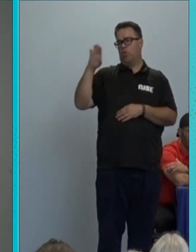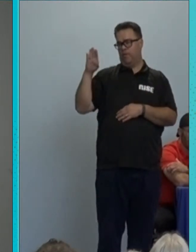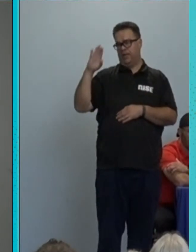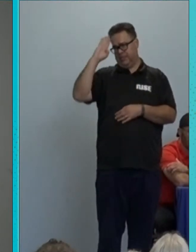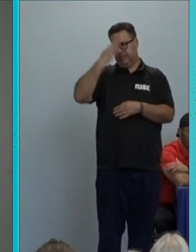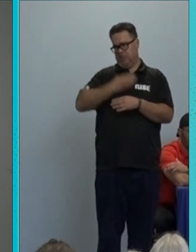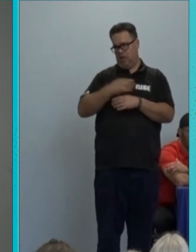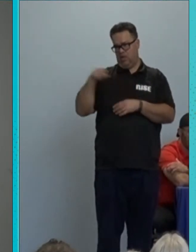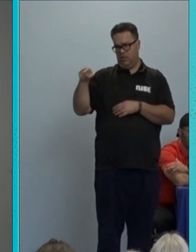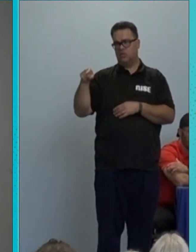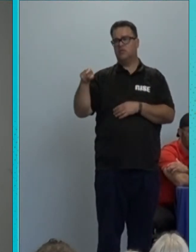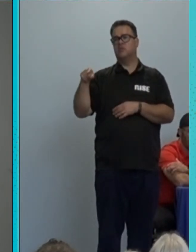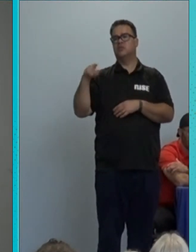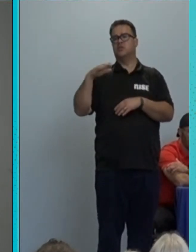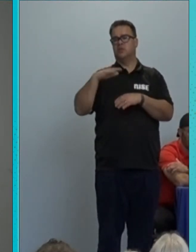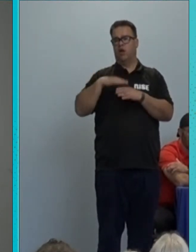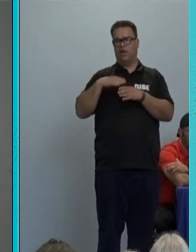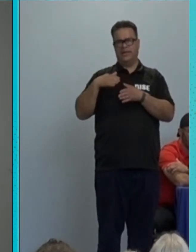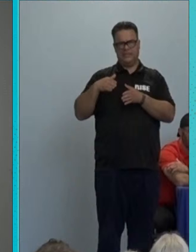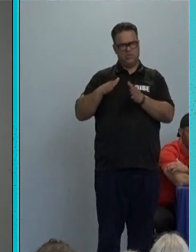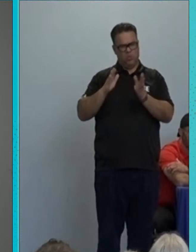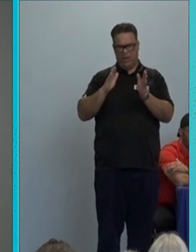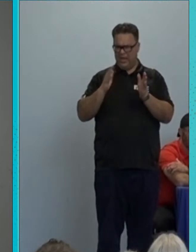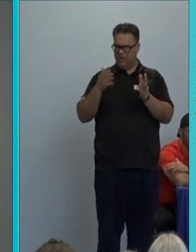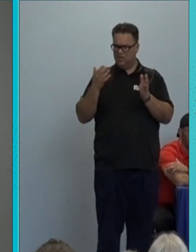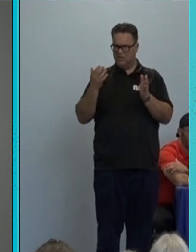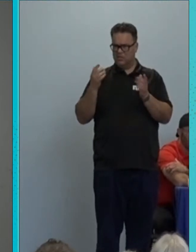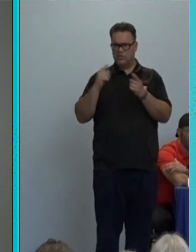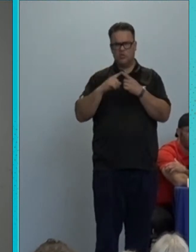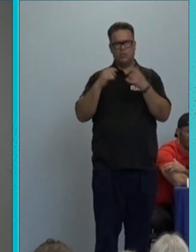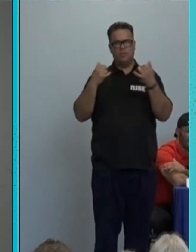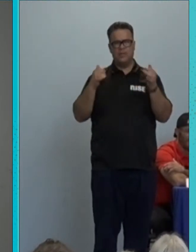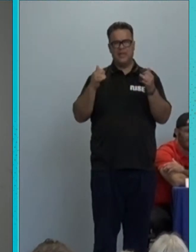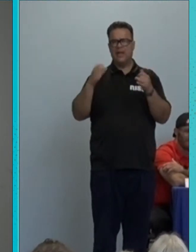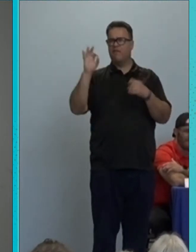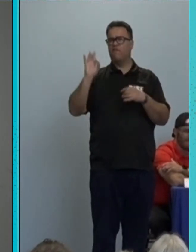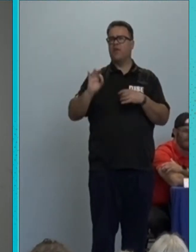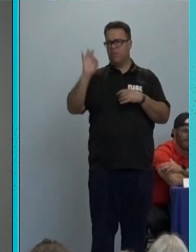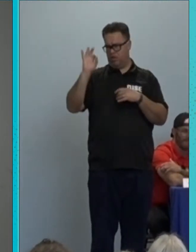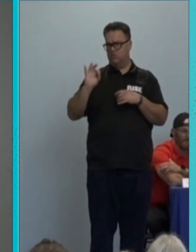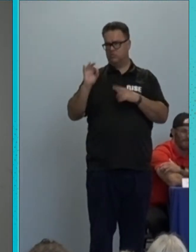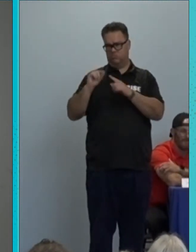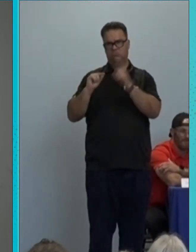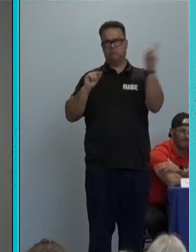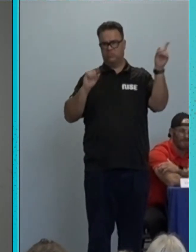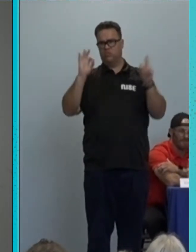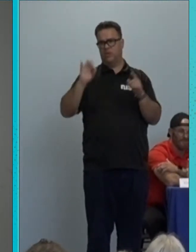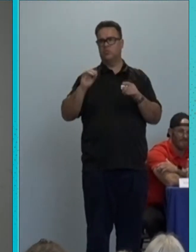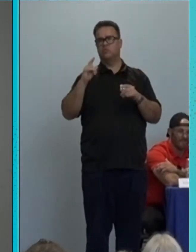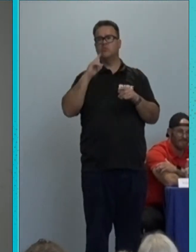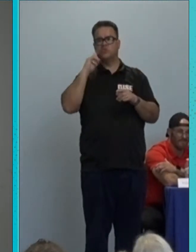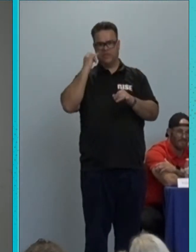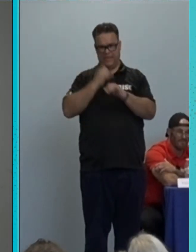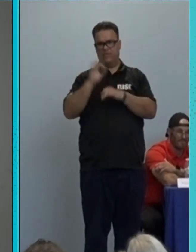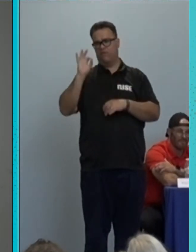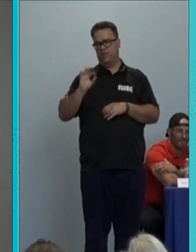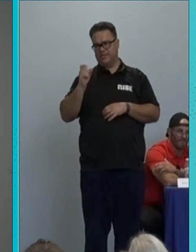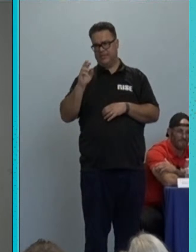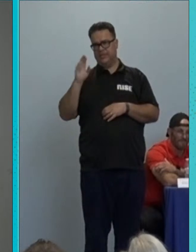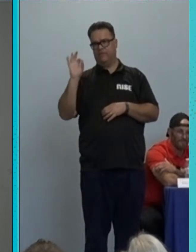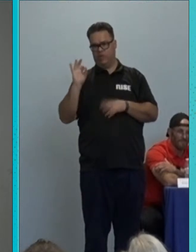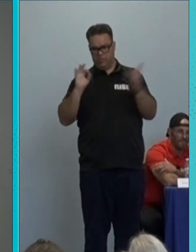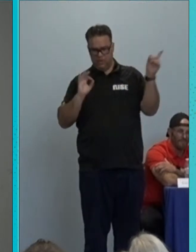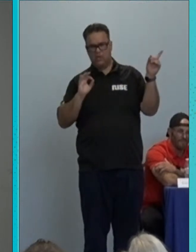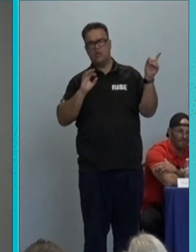quarterback, was on his way to play the Fremont School, the California School for the Deaf in